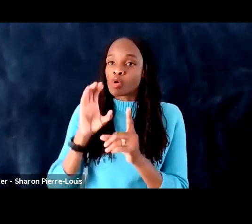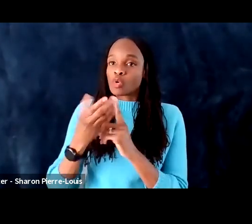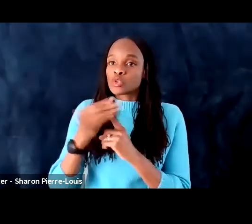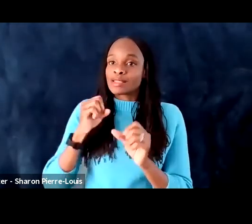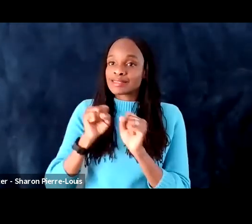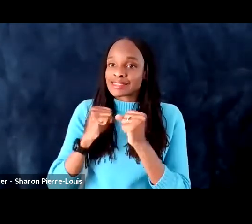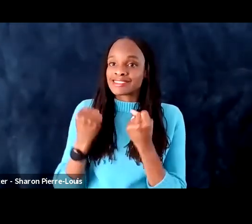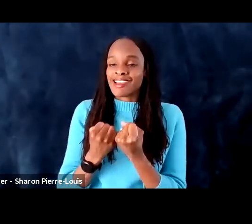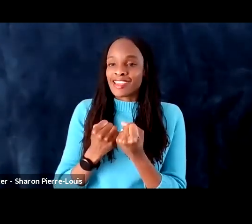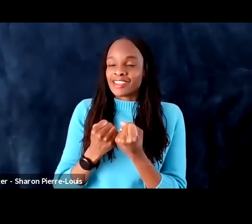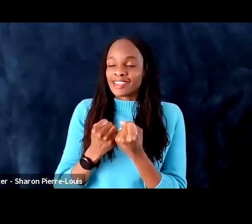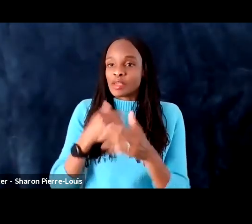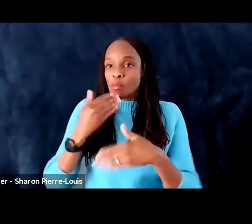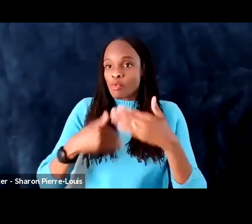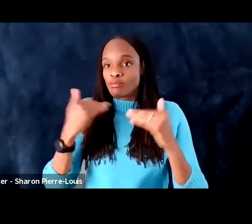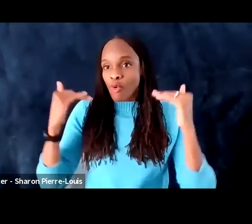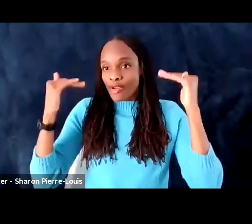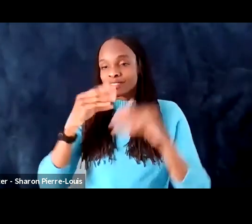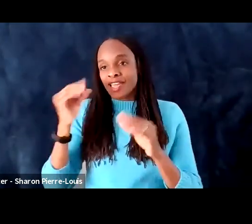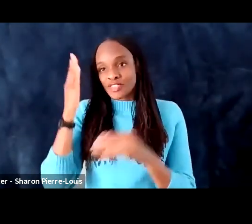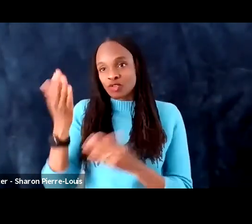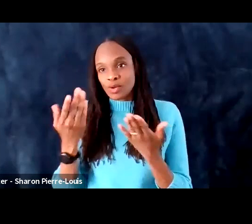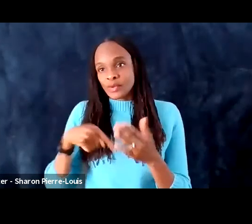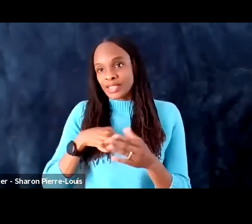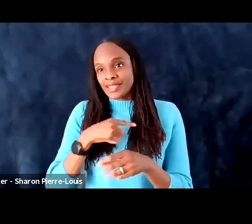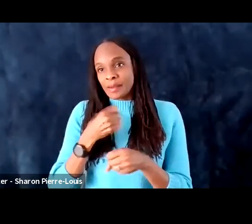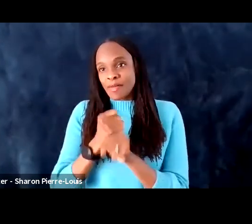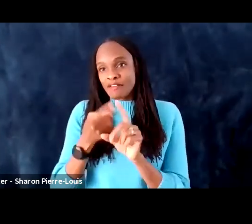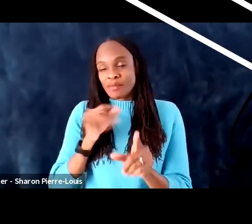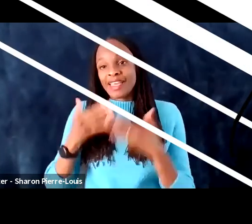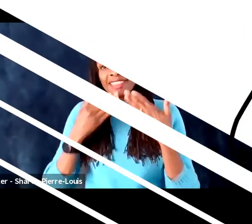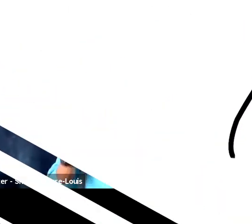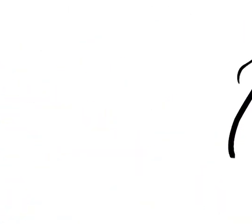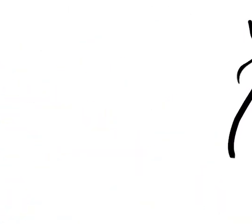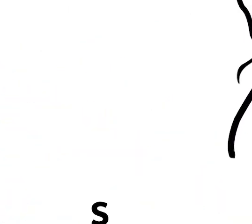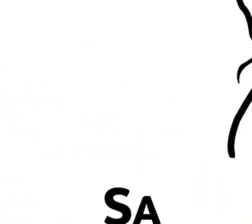and the future will be what we make of it. Thank you, and back to you, Gabrielle.